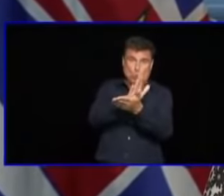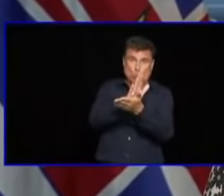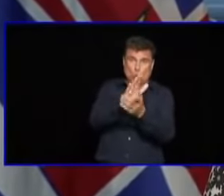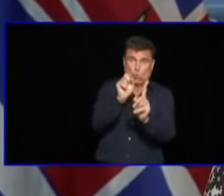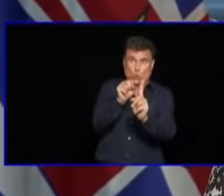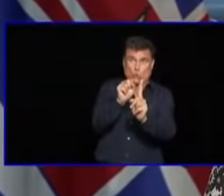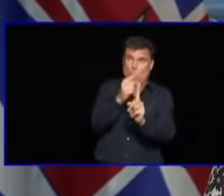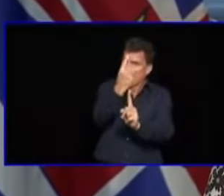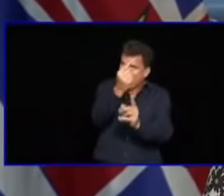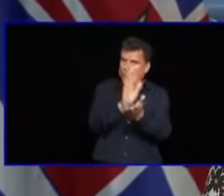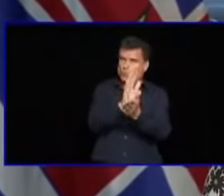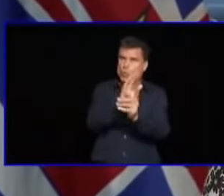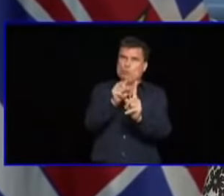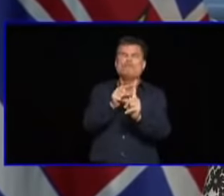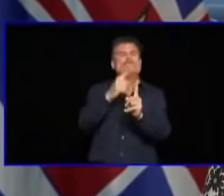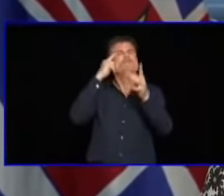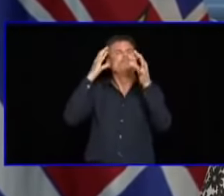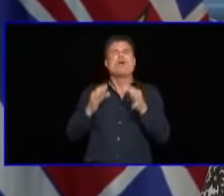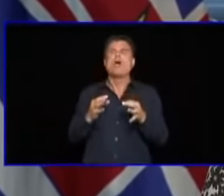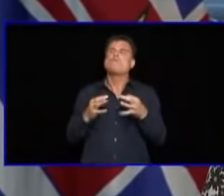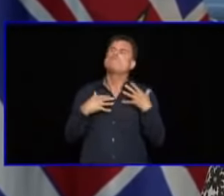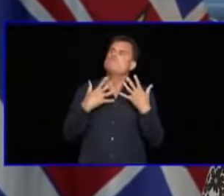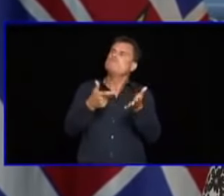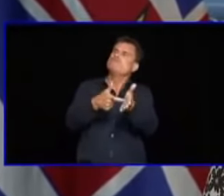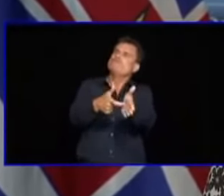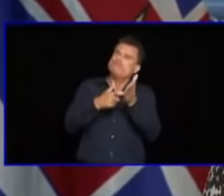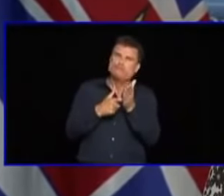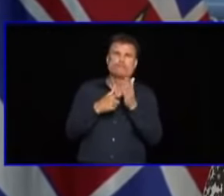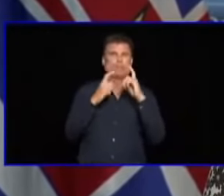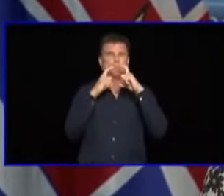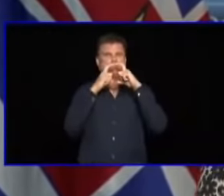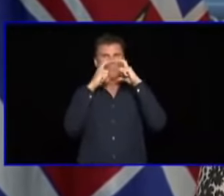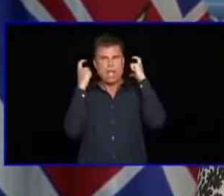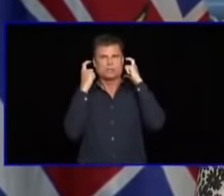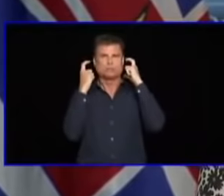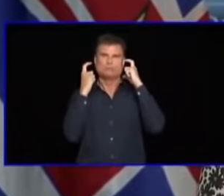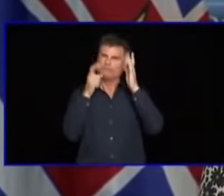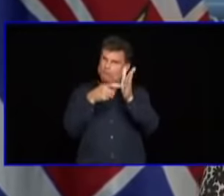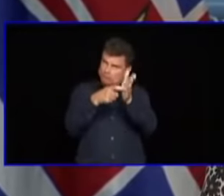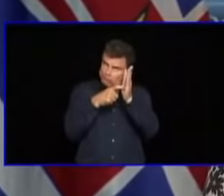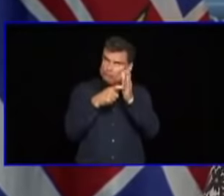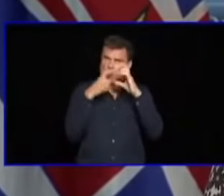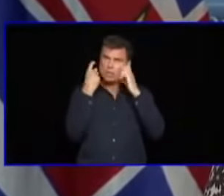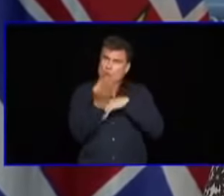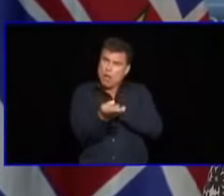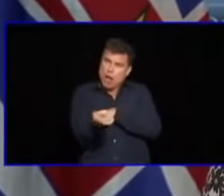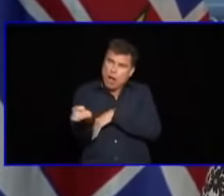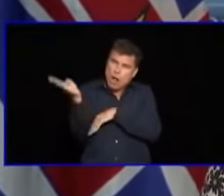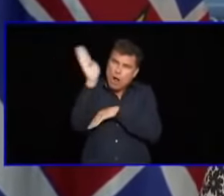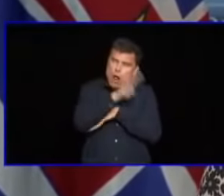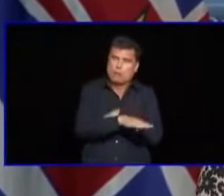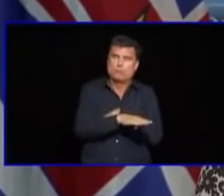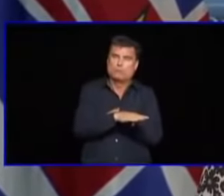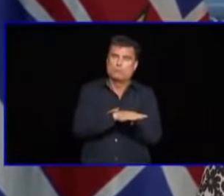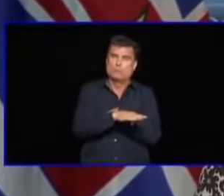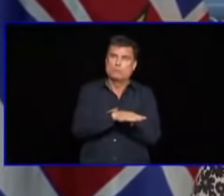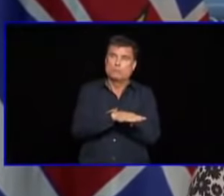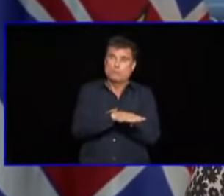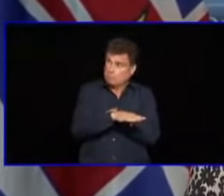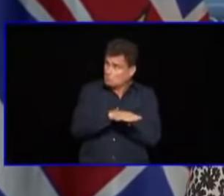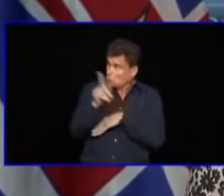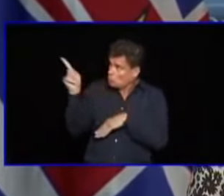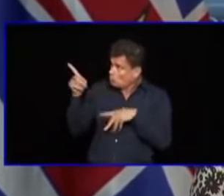allowed to, or if they choose to, they can? I'm saying that we will have those discussions, that I'm not aware of any schools who want